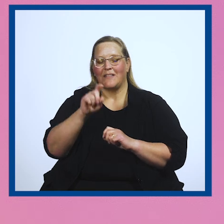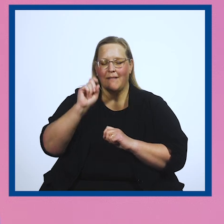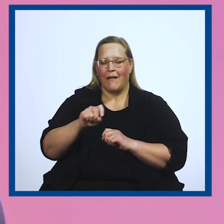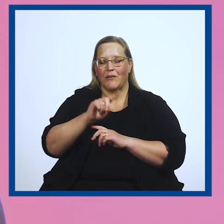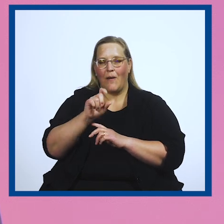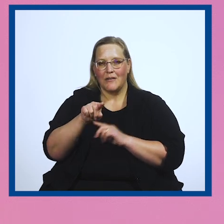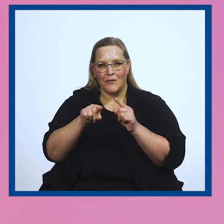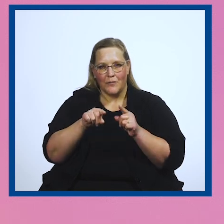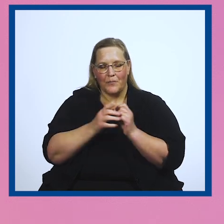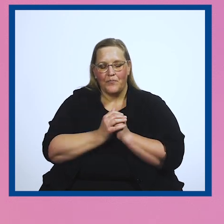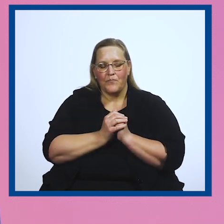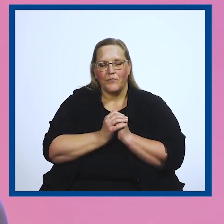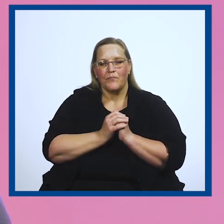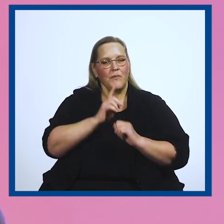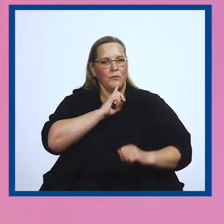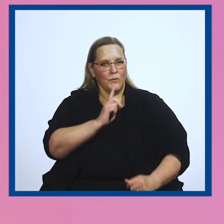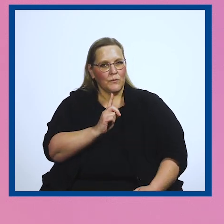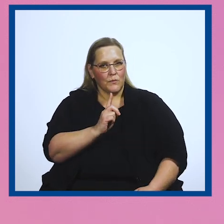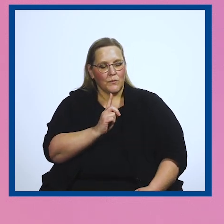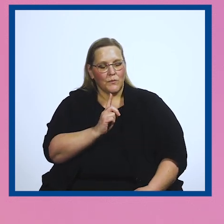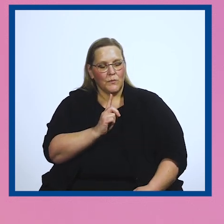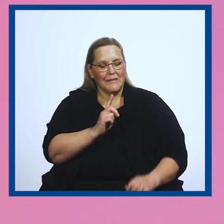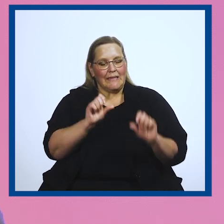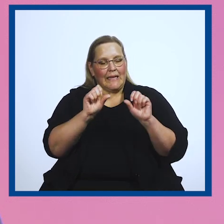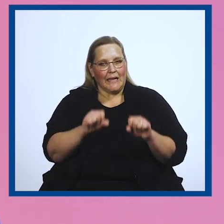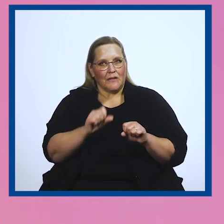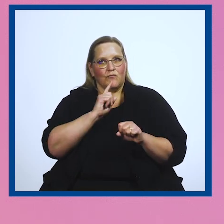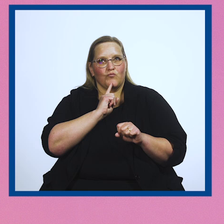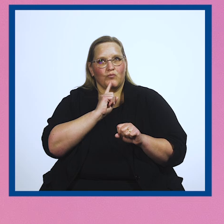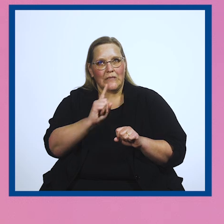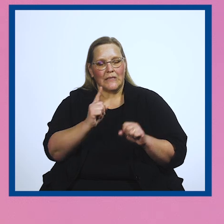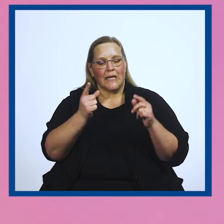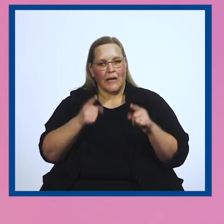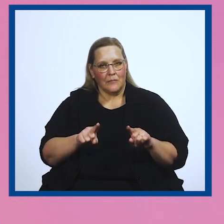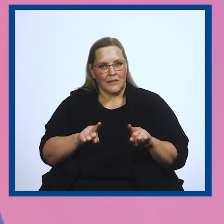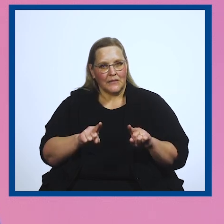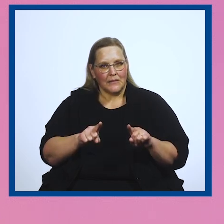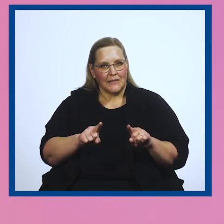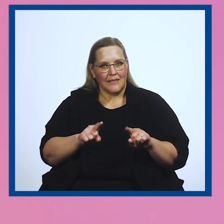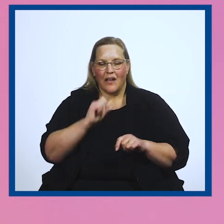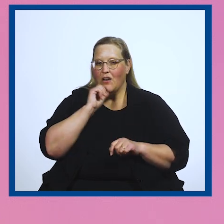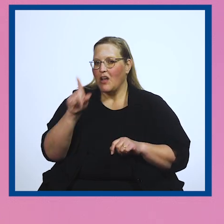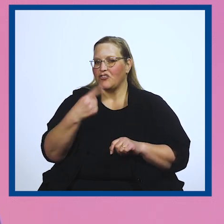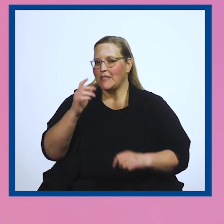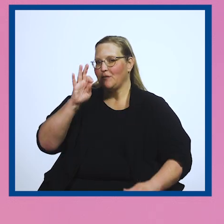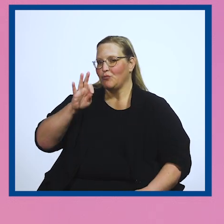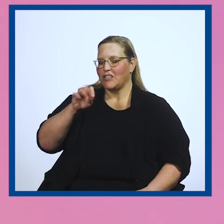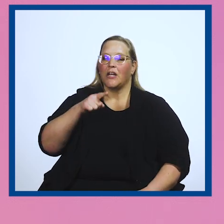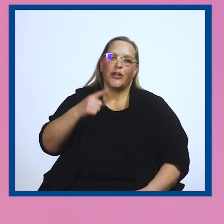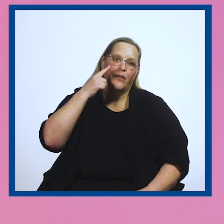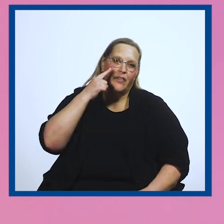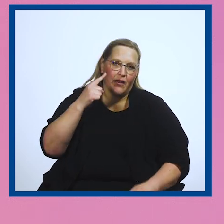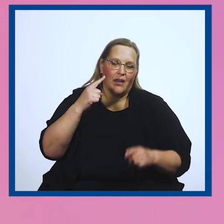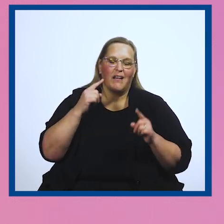it. Is it true? Could it have really happened? You see, it's not just preaching. I know what you're thinking out there